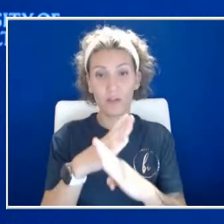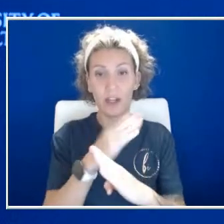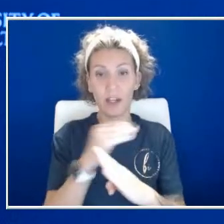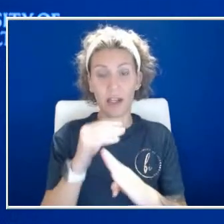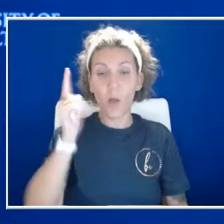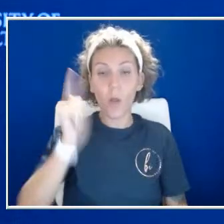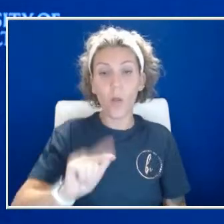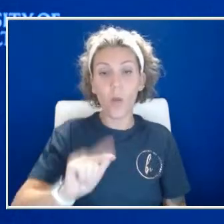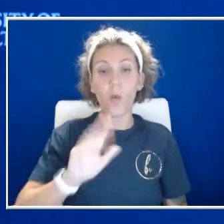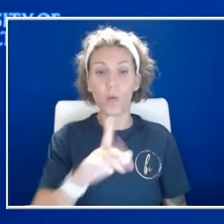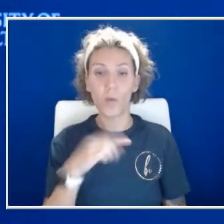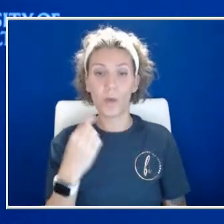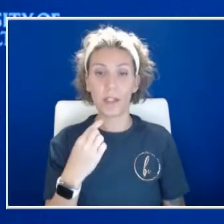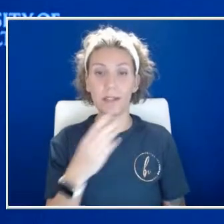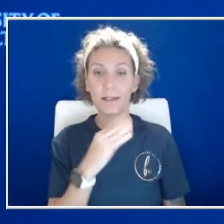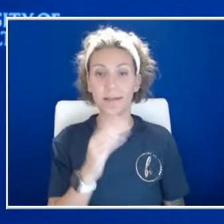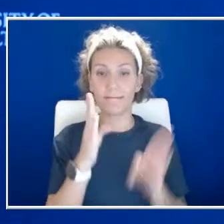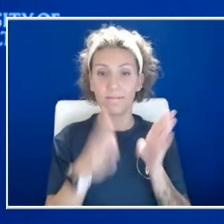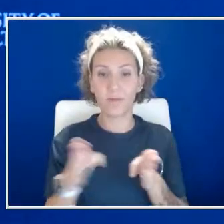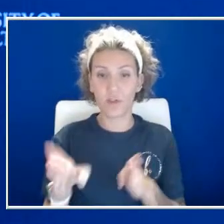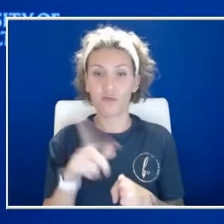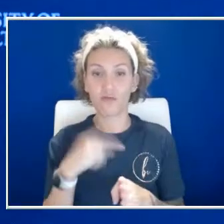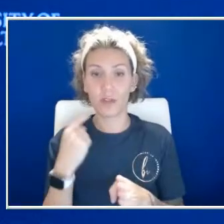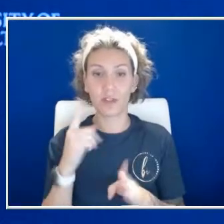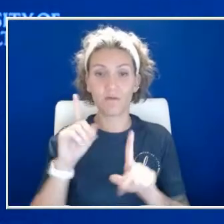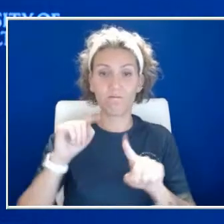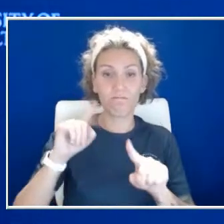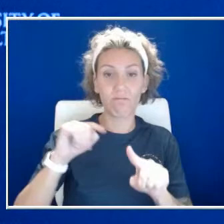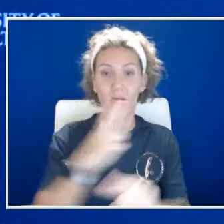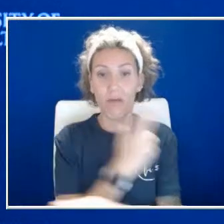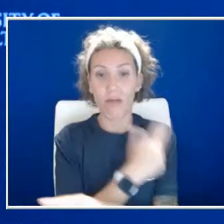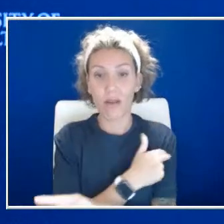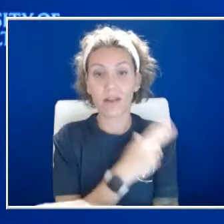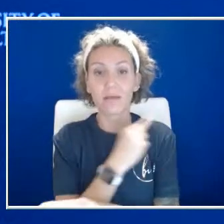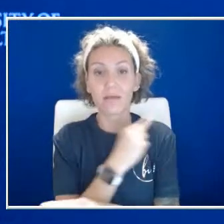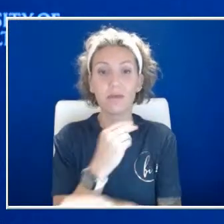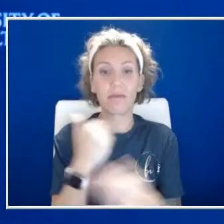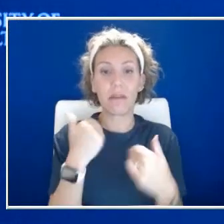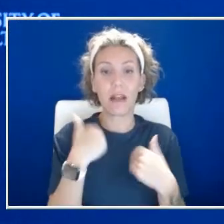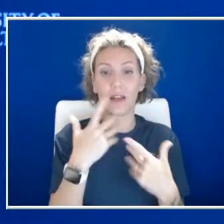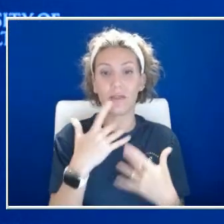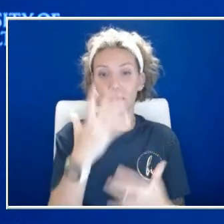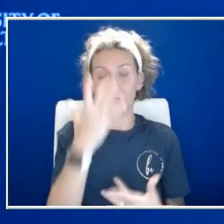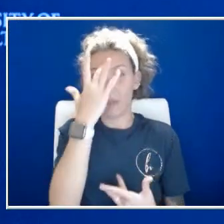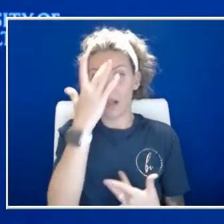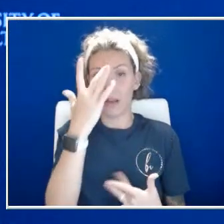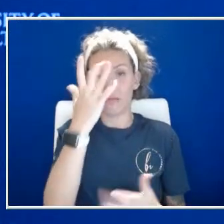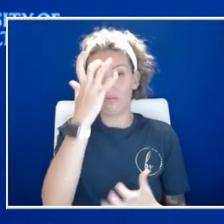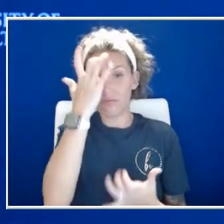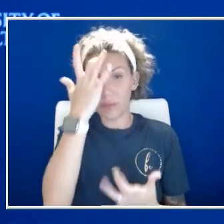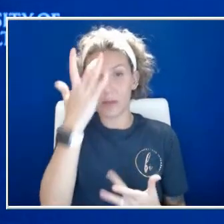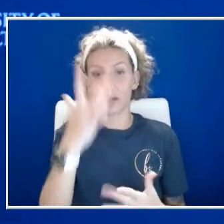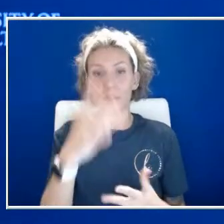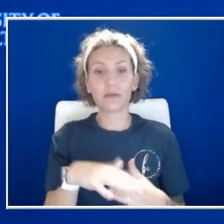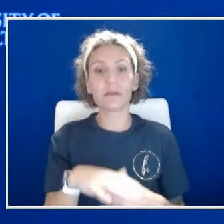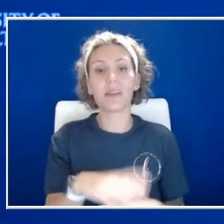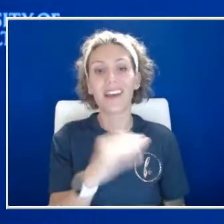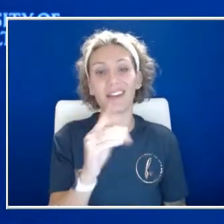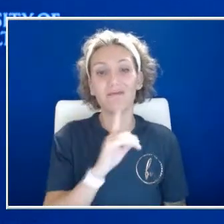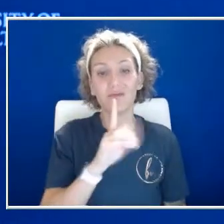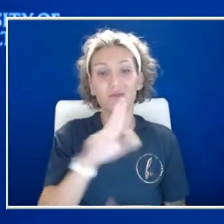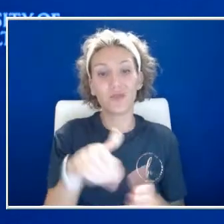your individual risk of going to the hospital, of having that severe disease, and that is true for all of these illnesses as